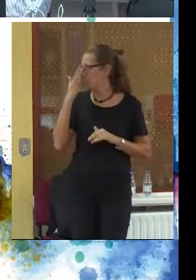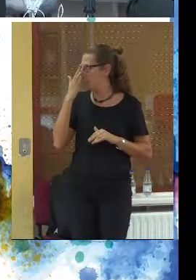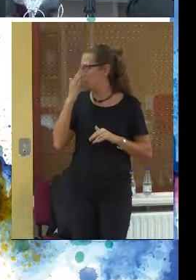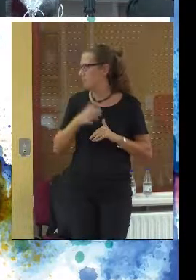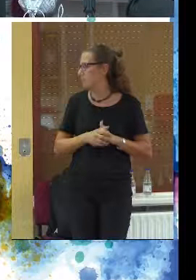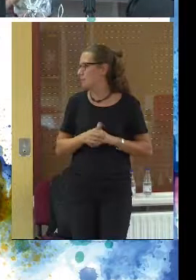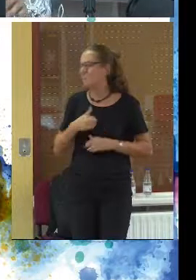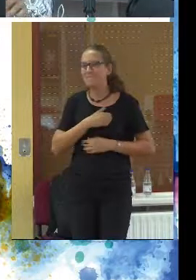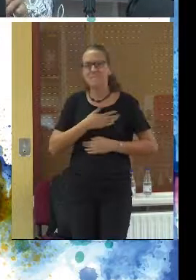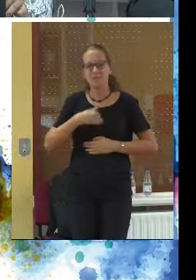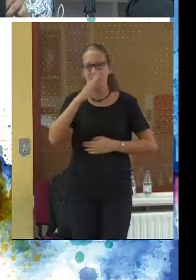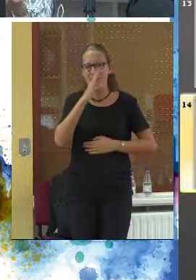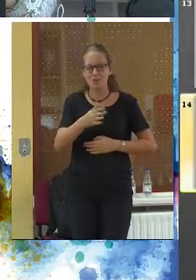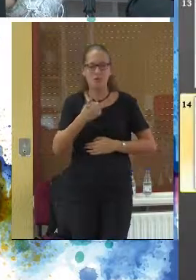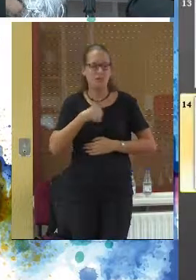device.